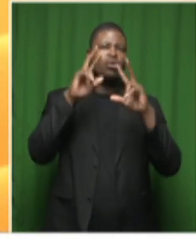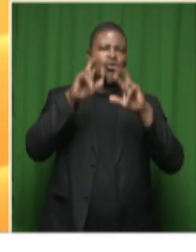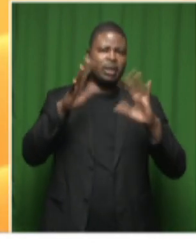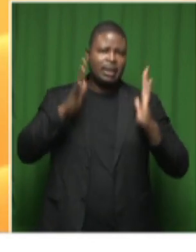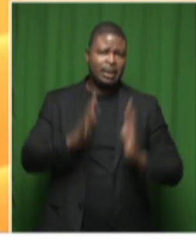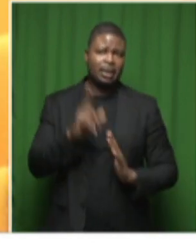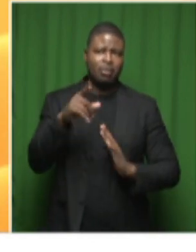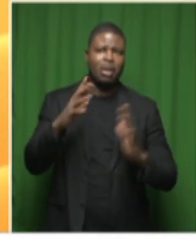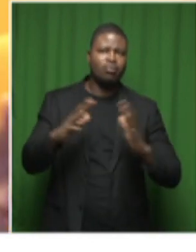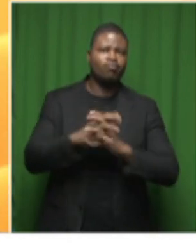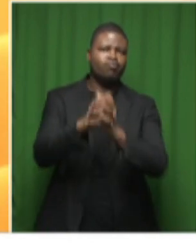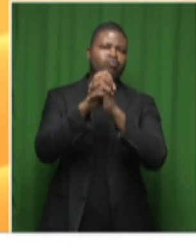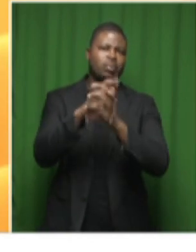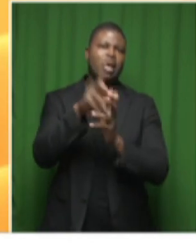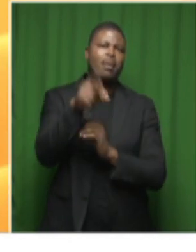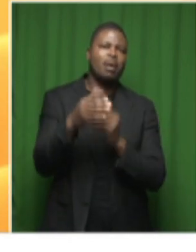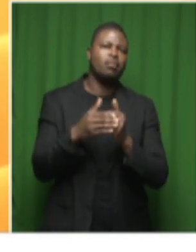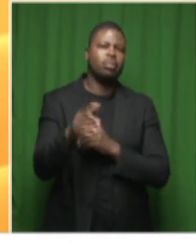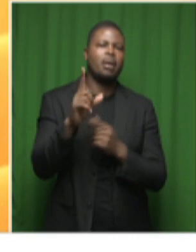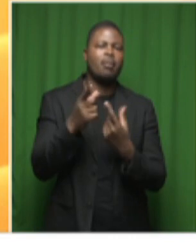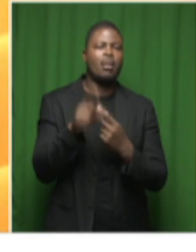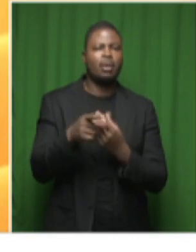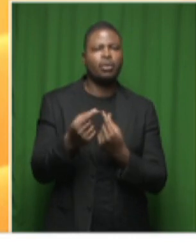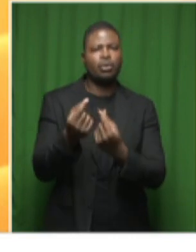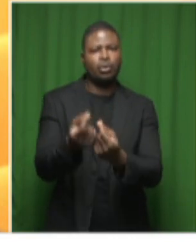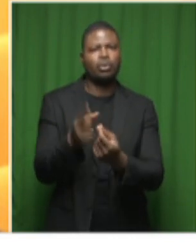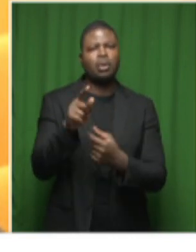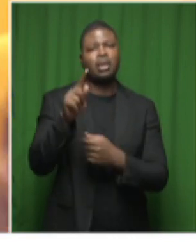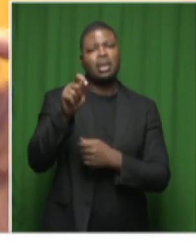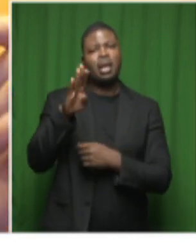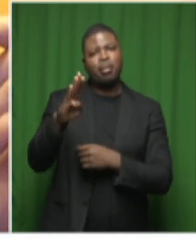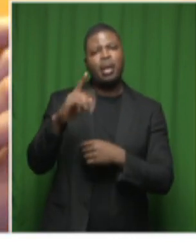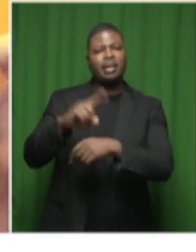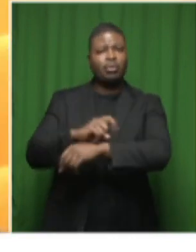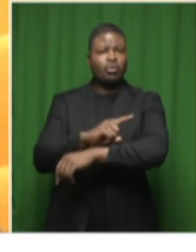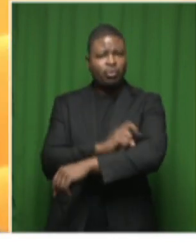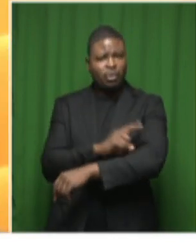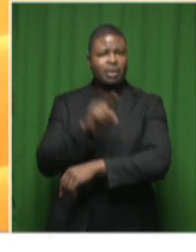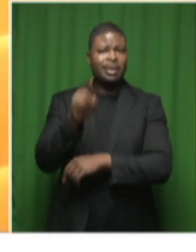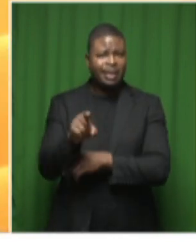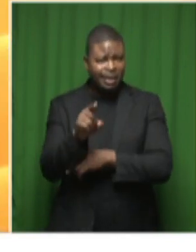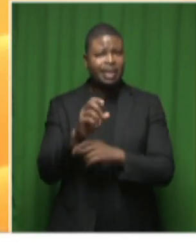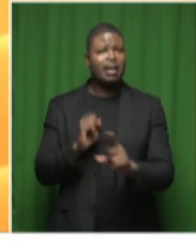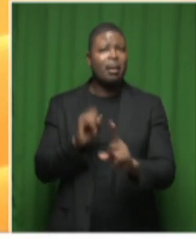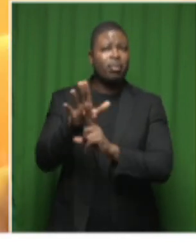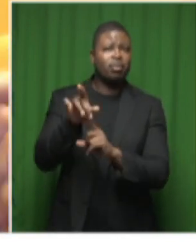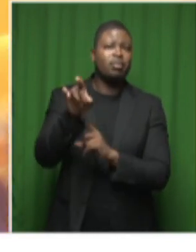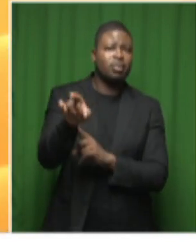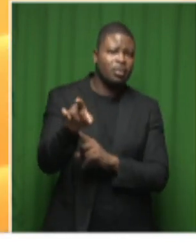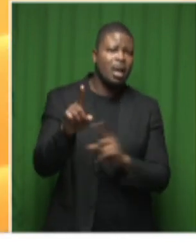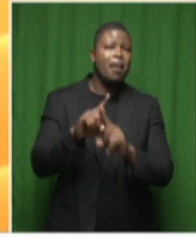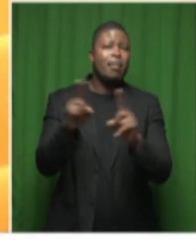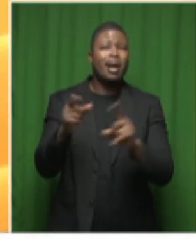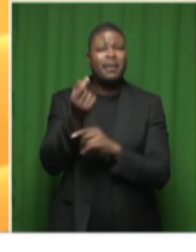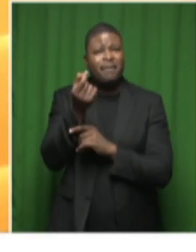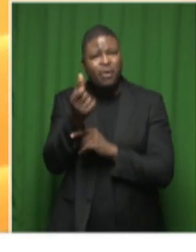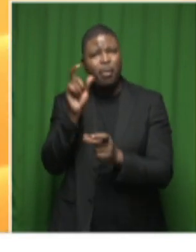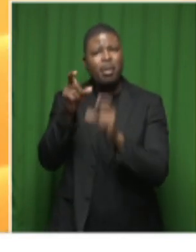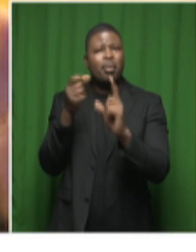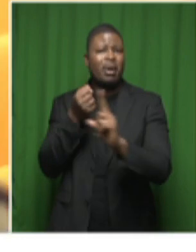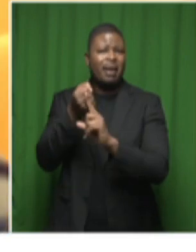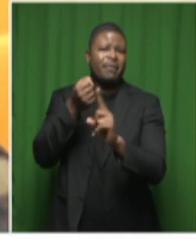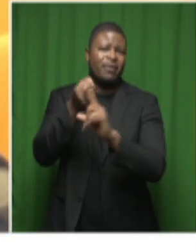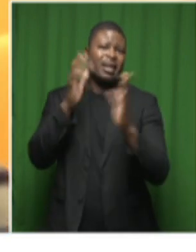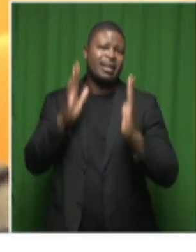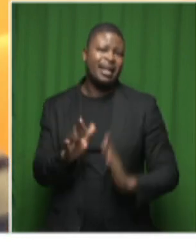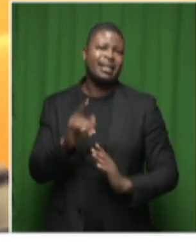is a disease of the socioeconomically dispossessed. And therefore, there are very few advocates, very few activists.